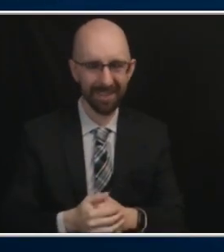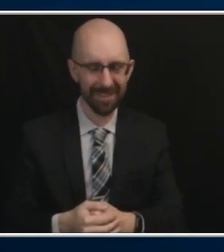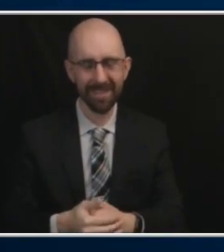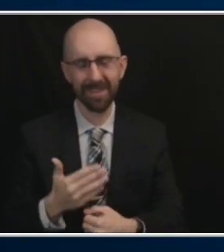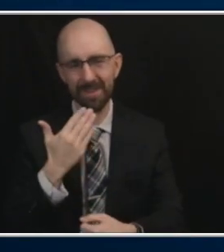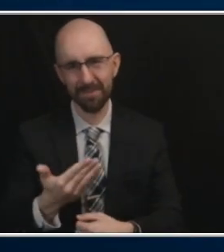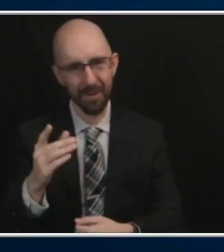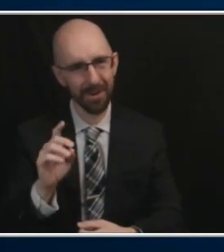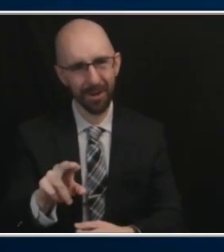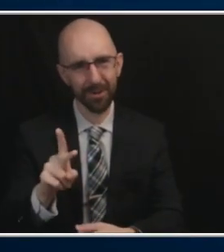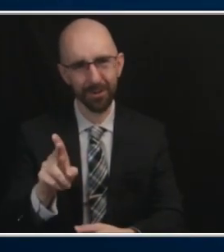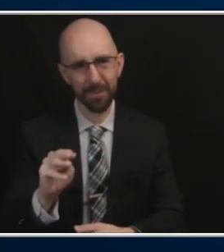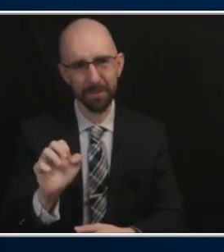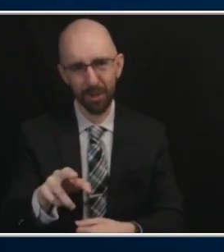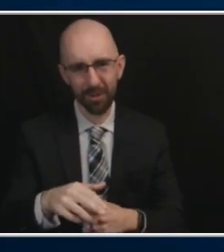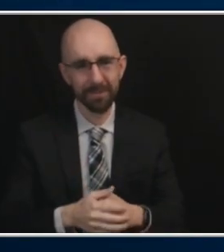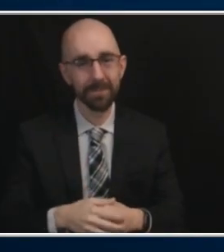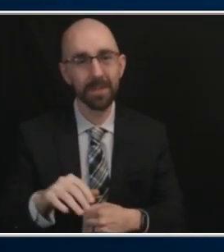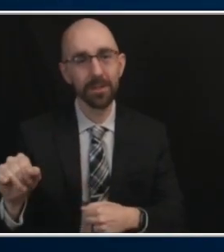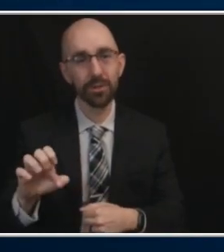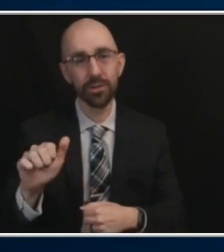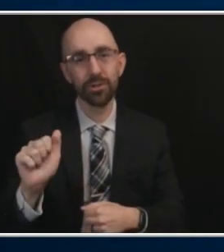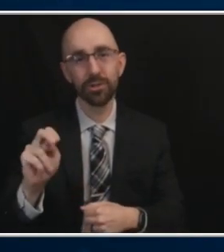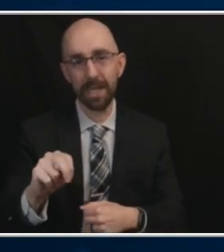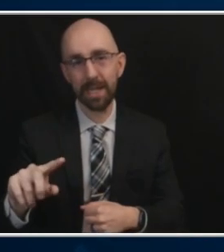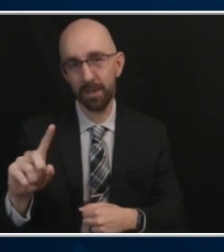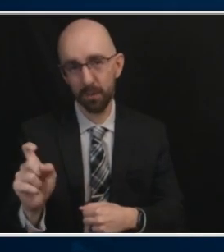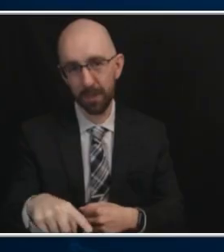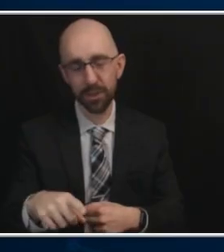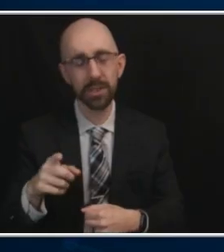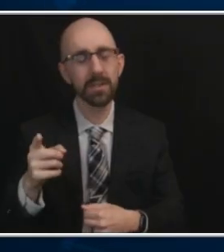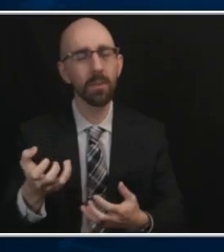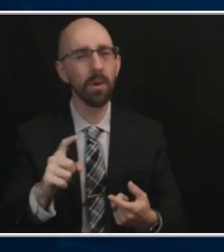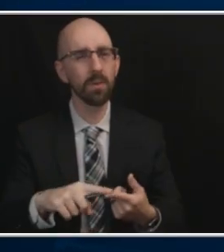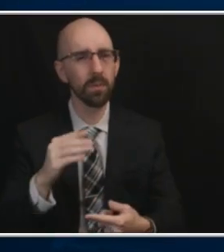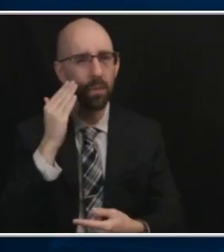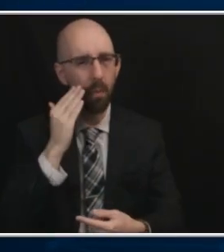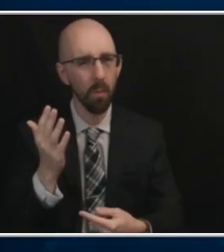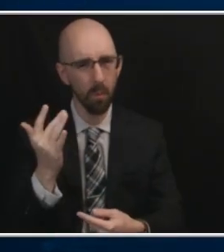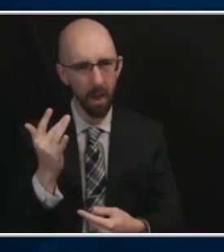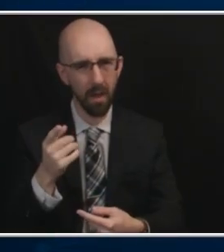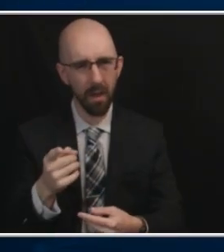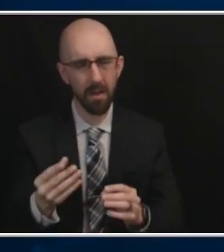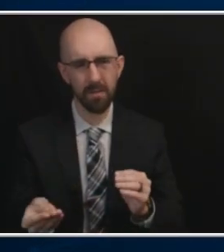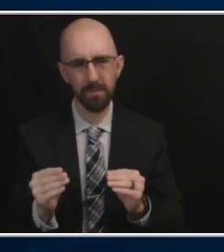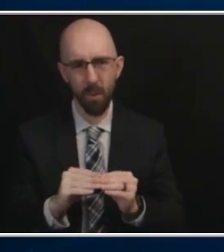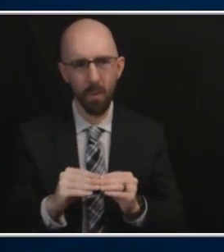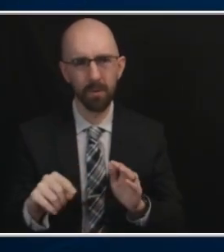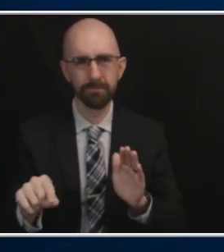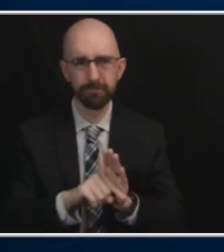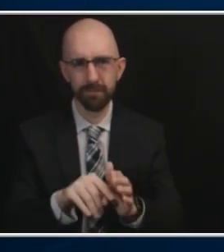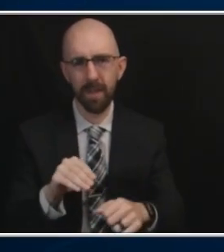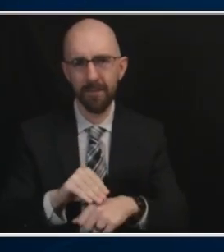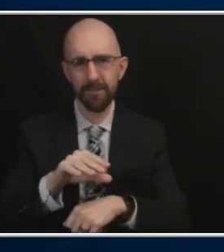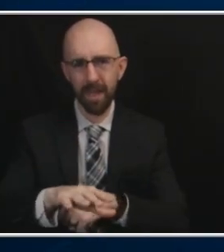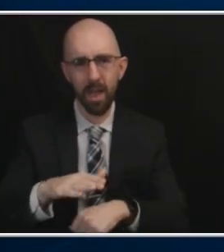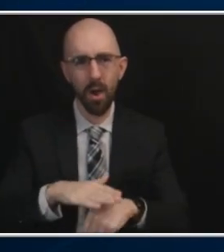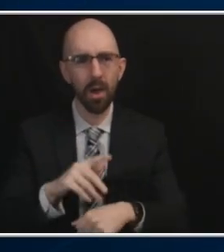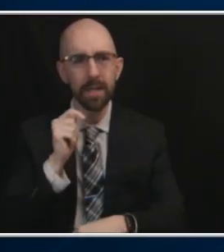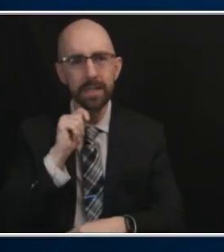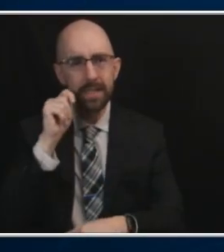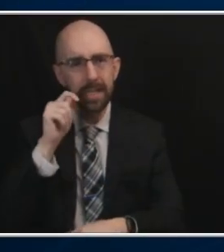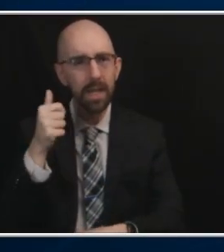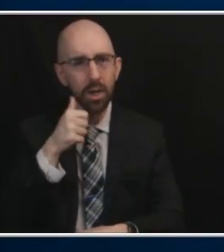Coomer. Gene Reardon has a question. He wants to know, why would there be more detrimental effects on teenage girls